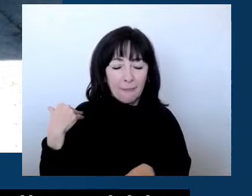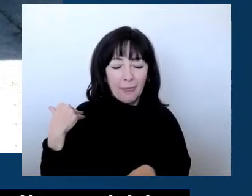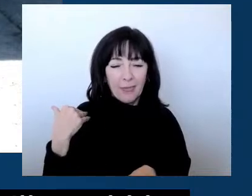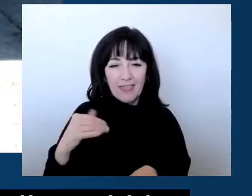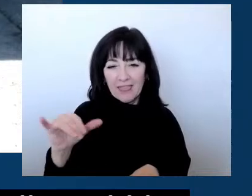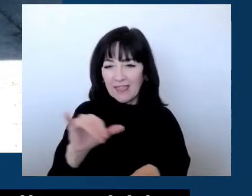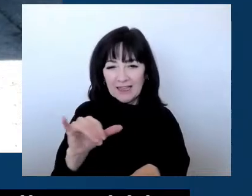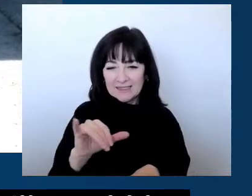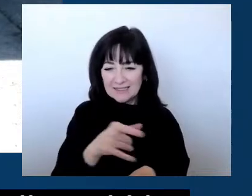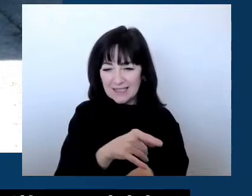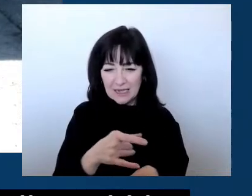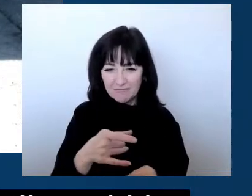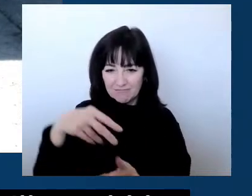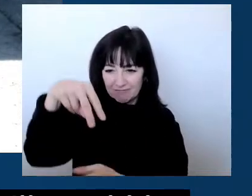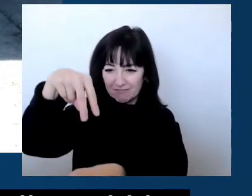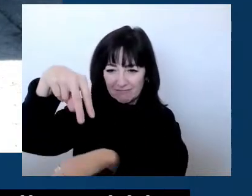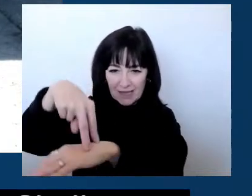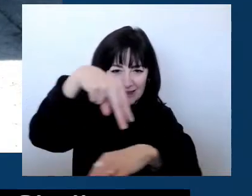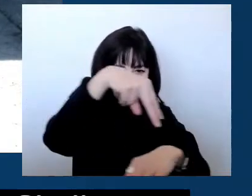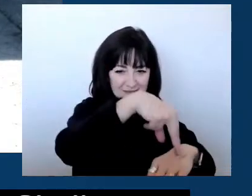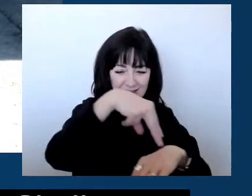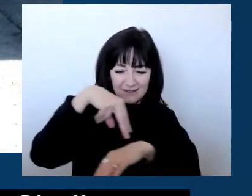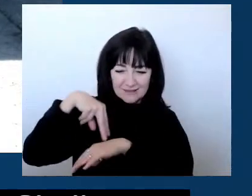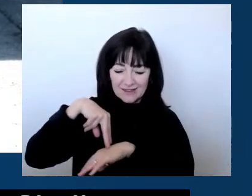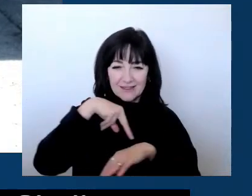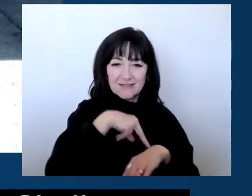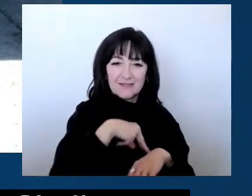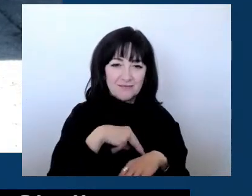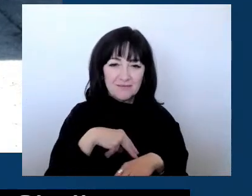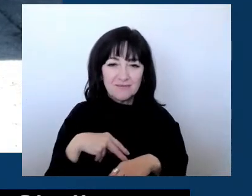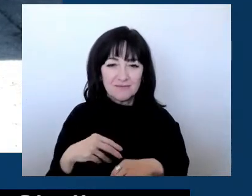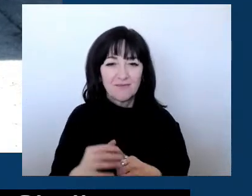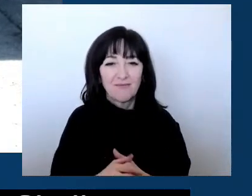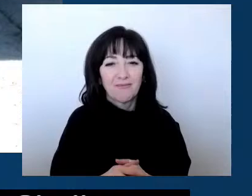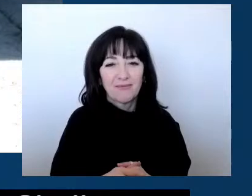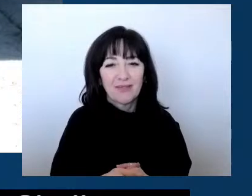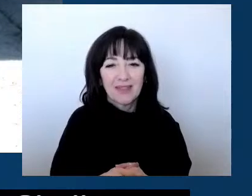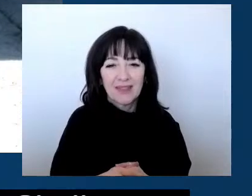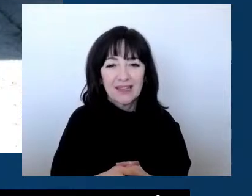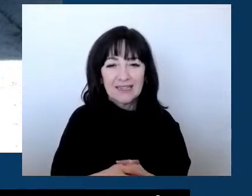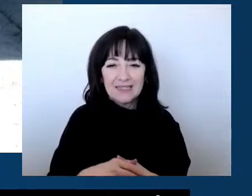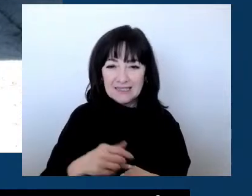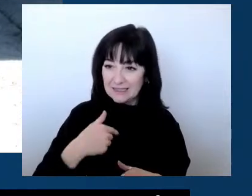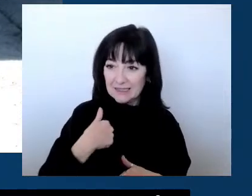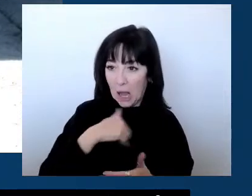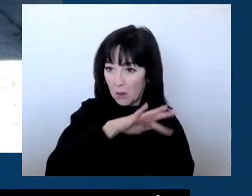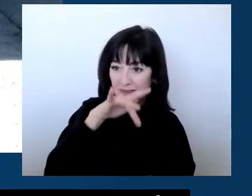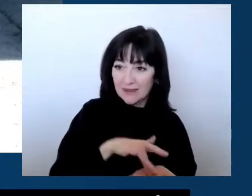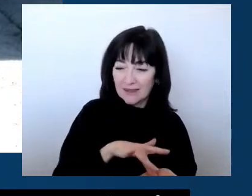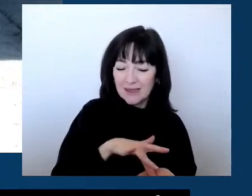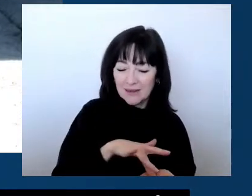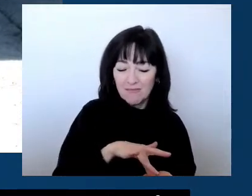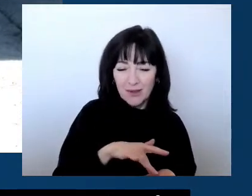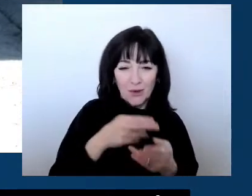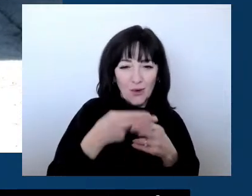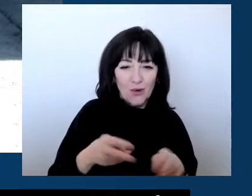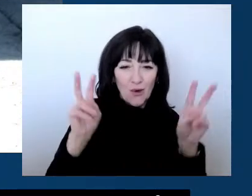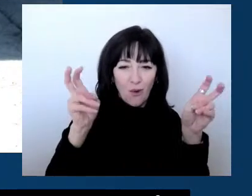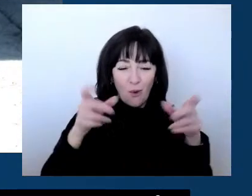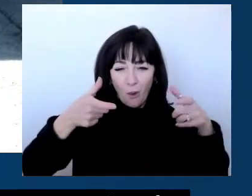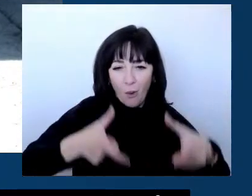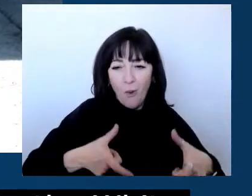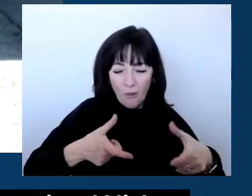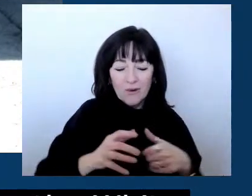where David, and the hole is right here. I was in the hole in the middle, and on my left side was